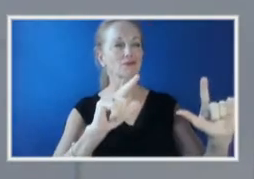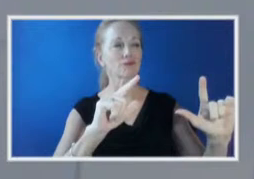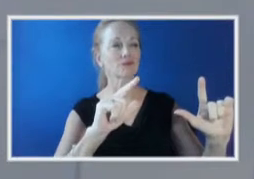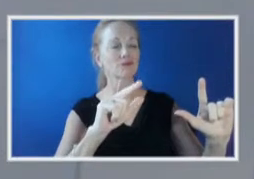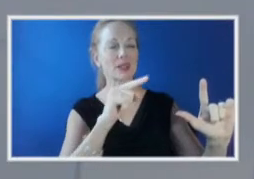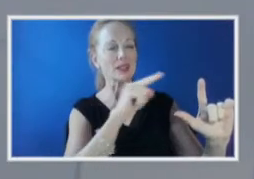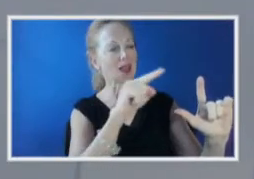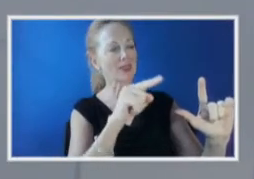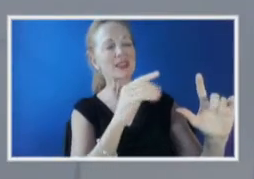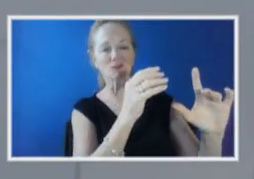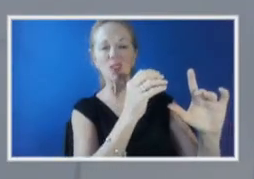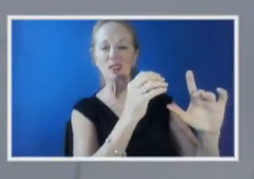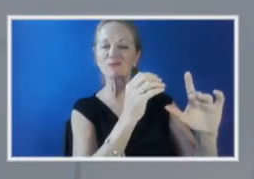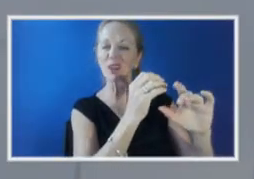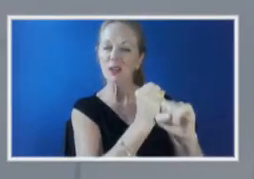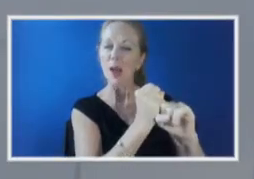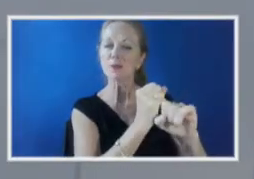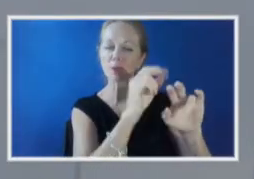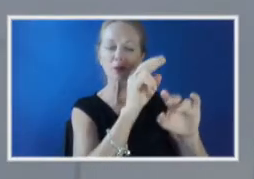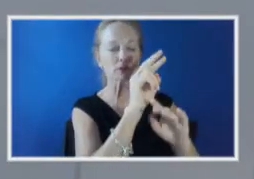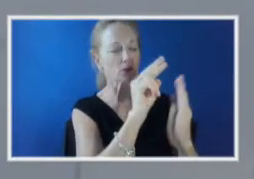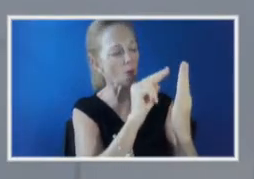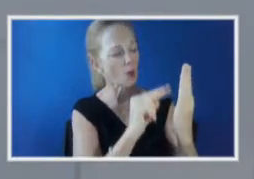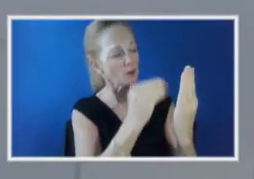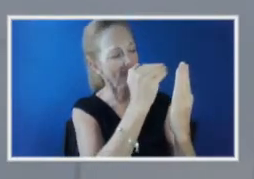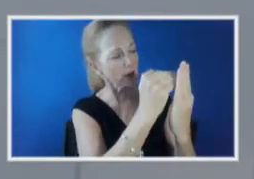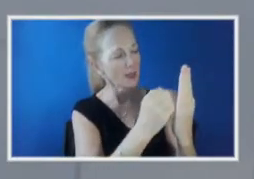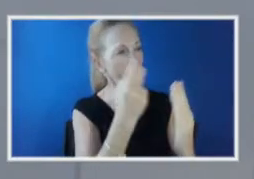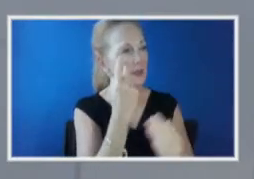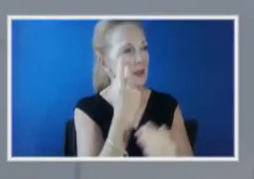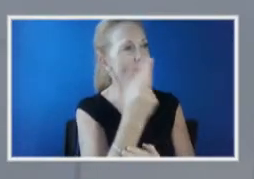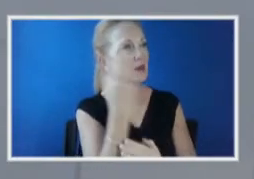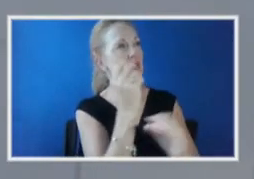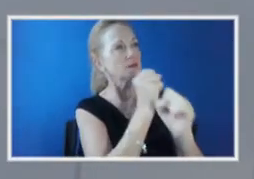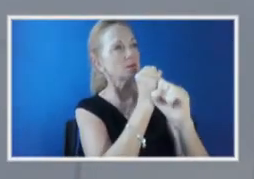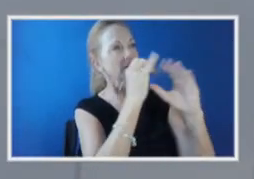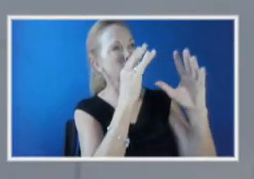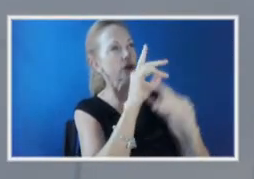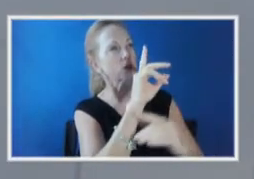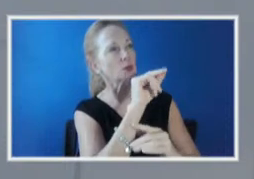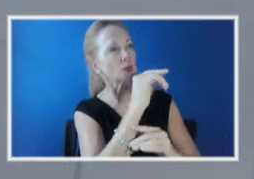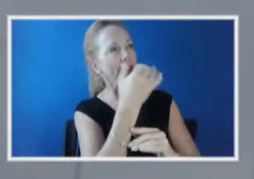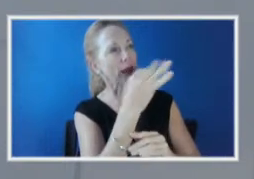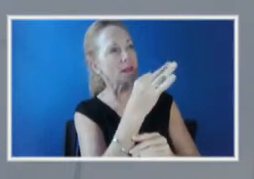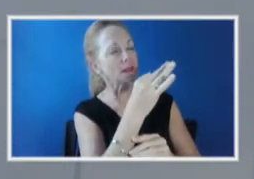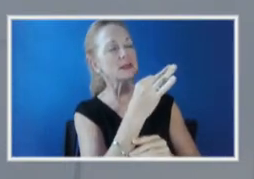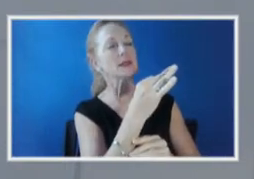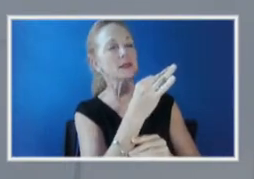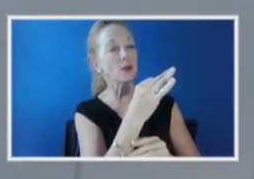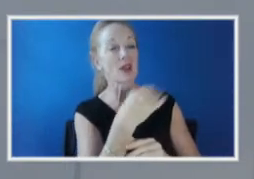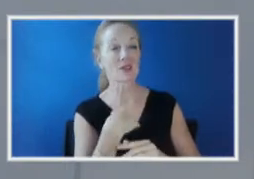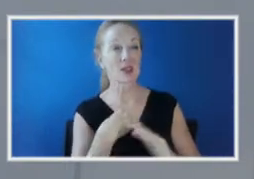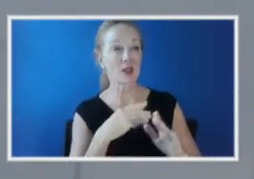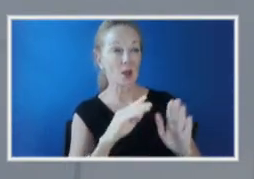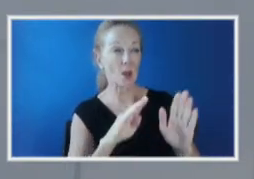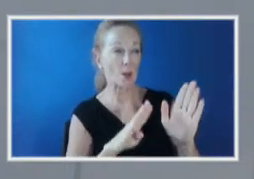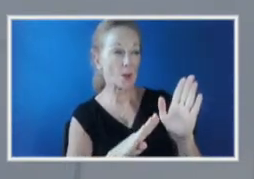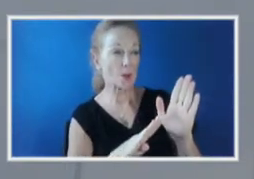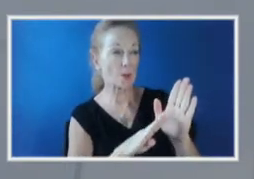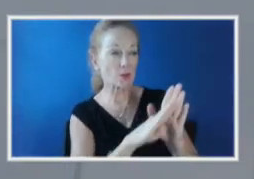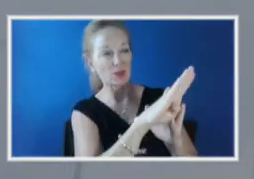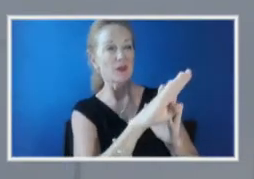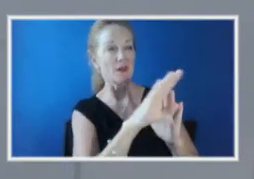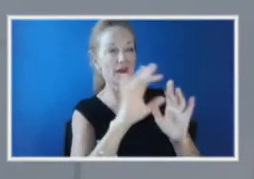captures it. If you think back to 2019, when we started to have a spike in violence in the